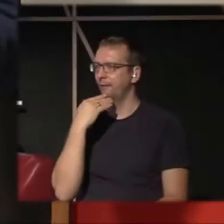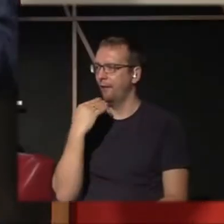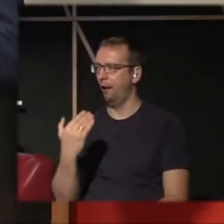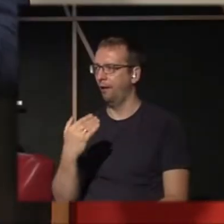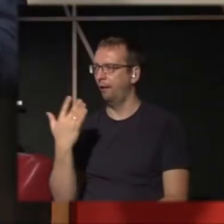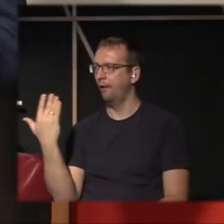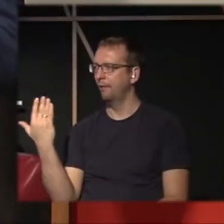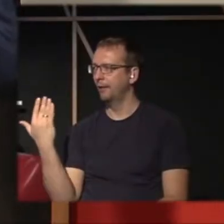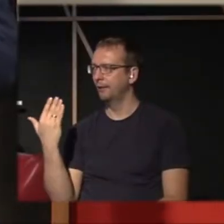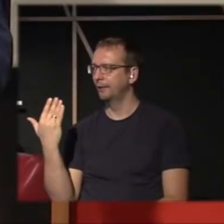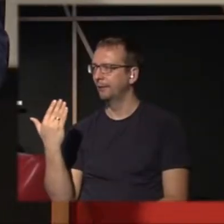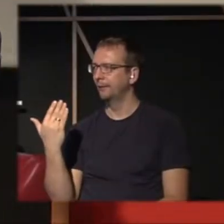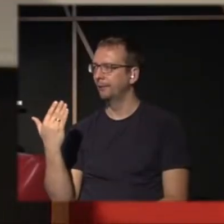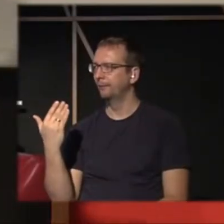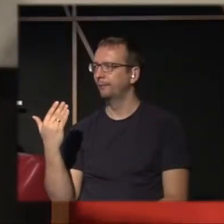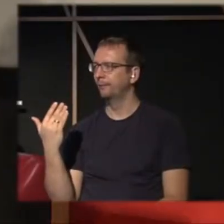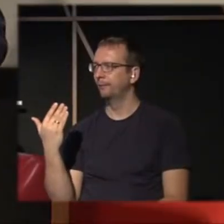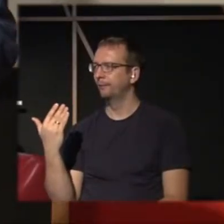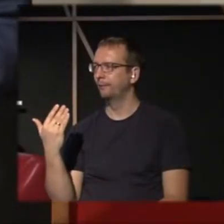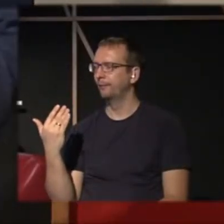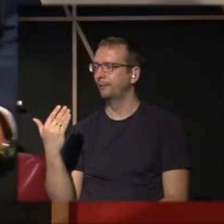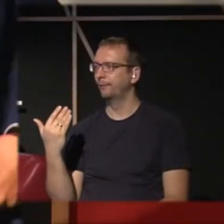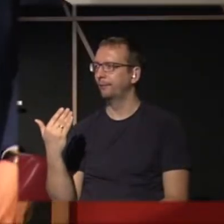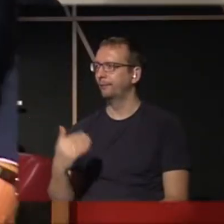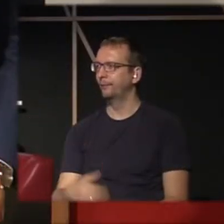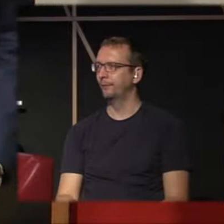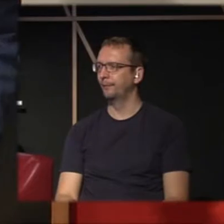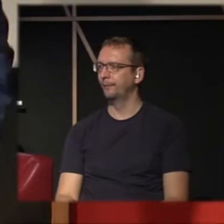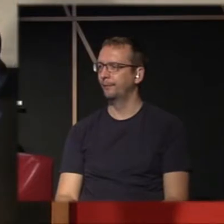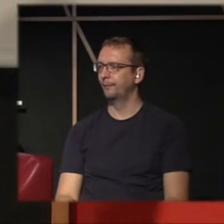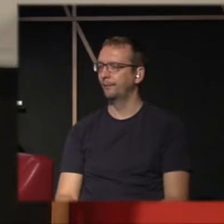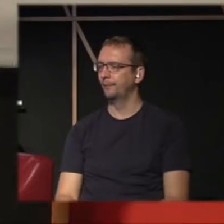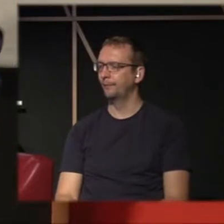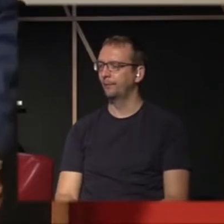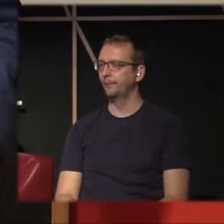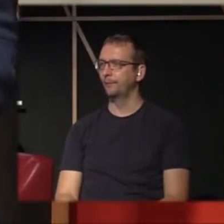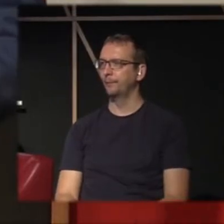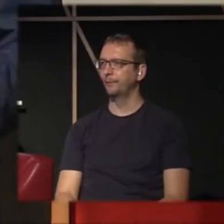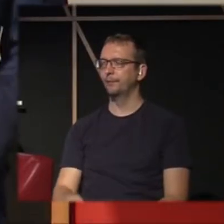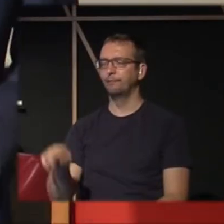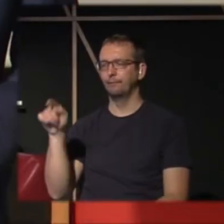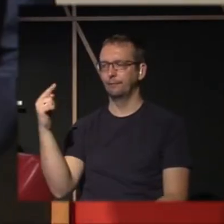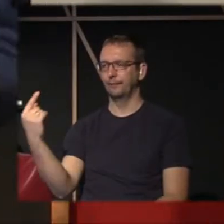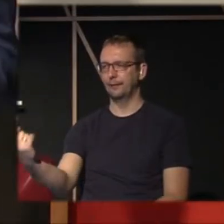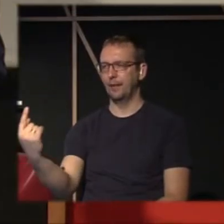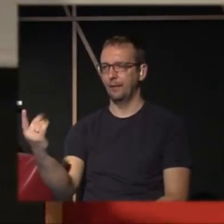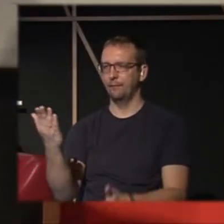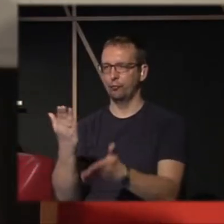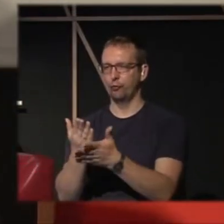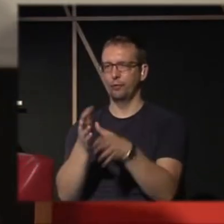I'd like to manage expectations today. I'm afraid I don't have a million Swiss under my sleeve to give away